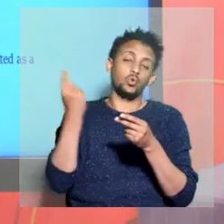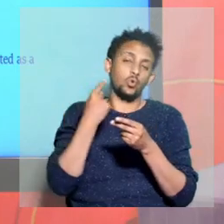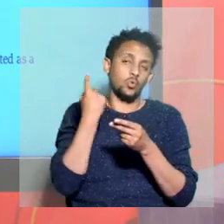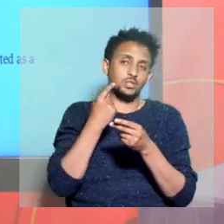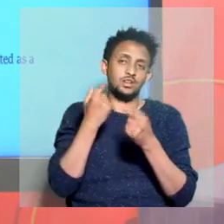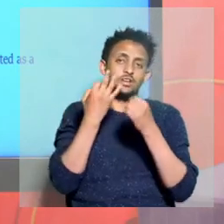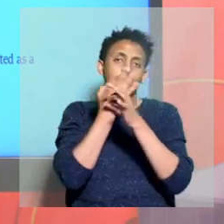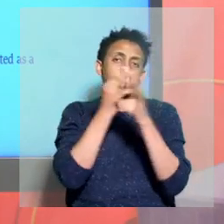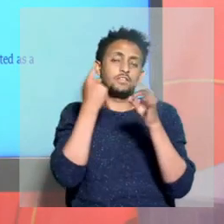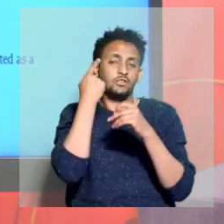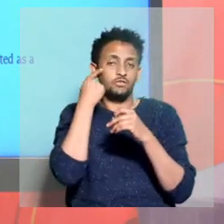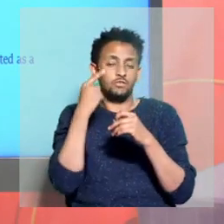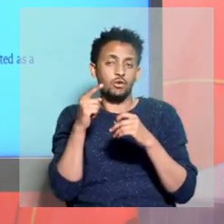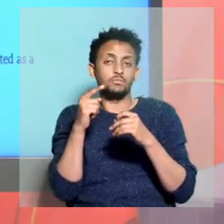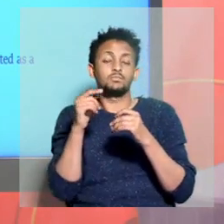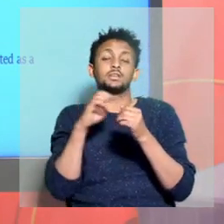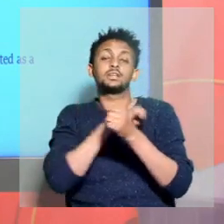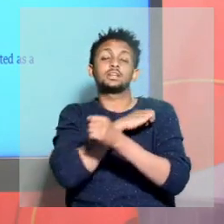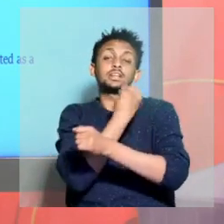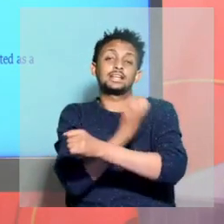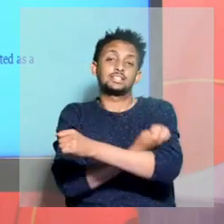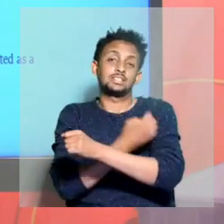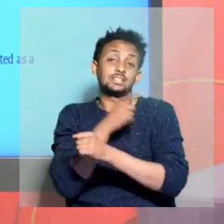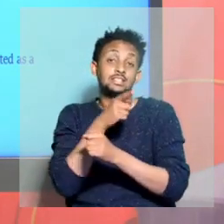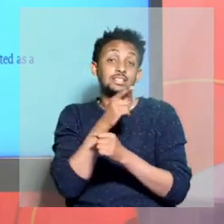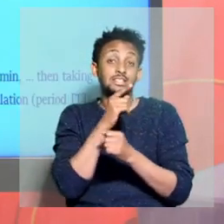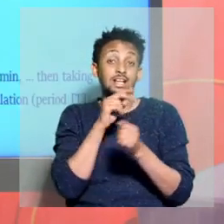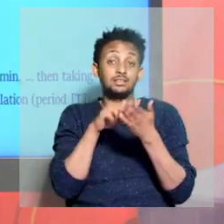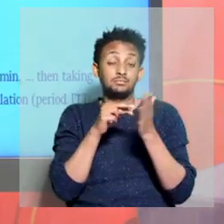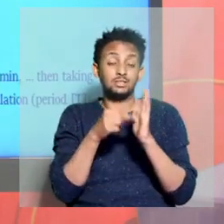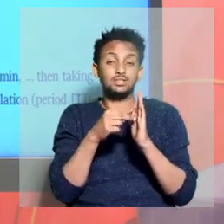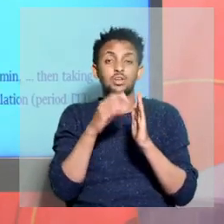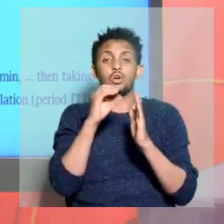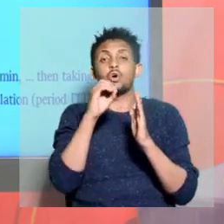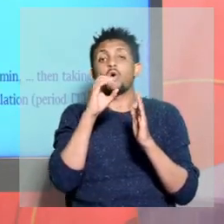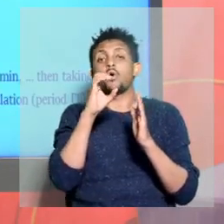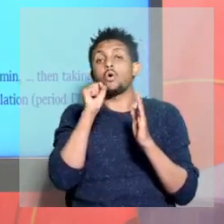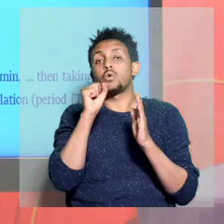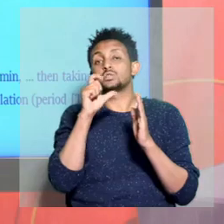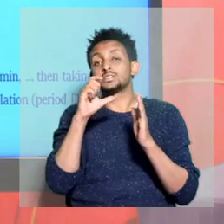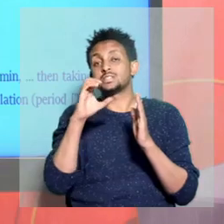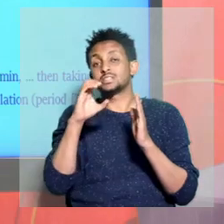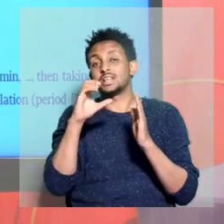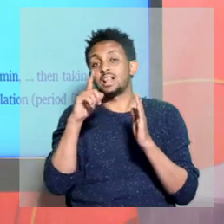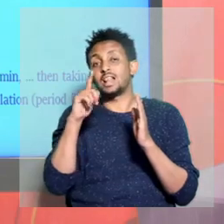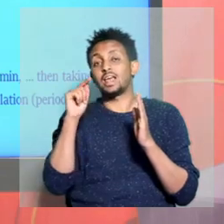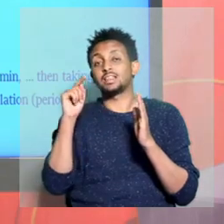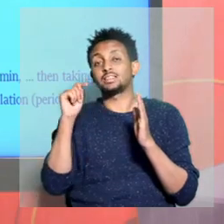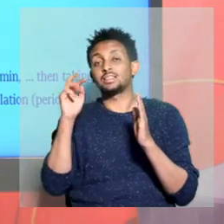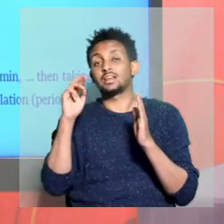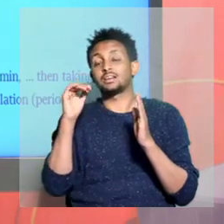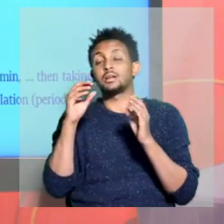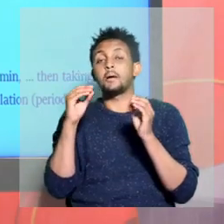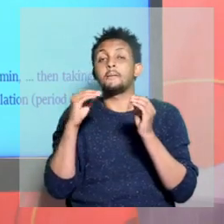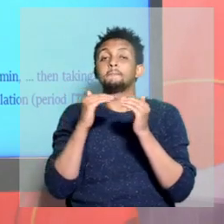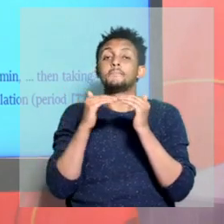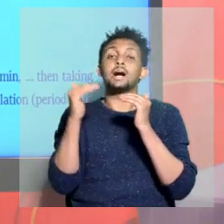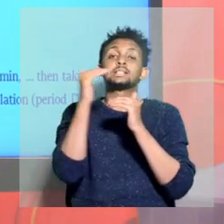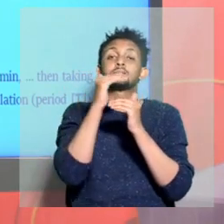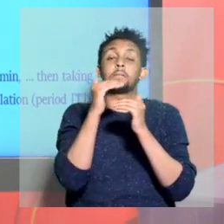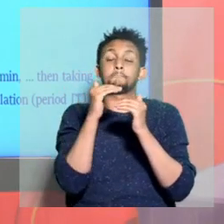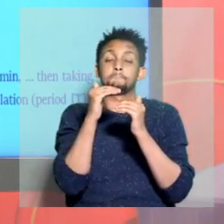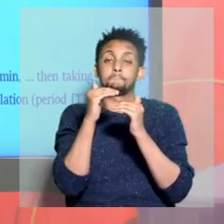free from dissipating energy. That means for the oscillators here, if you have a maximum